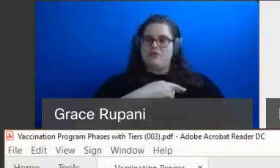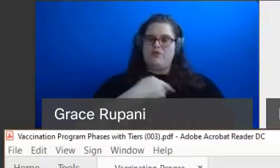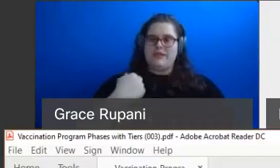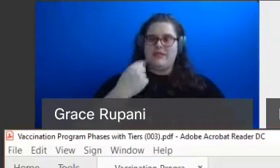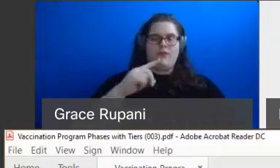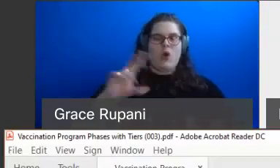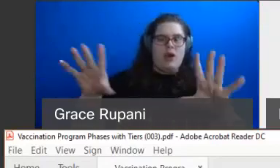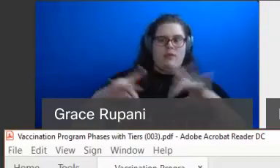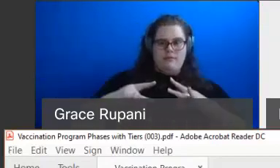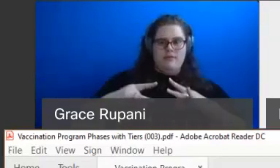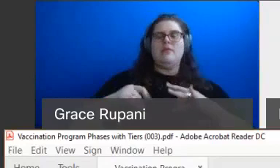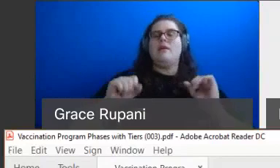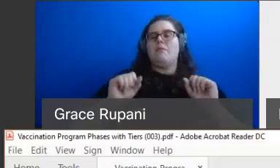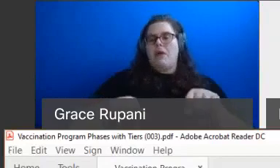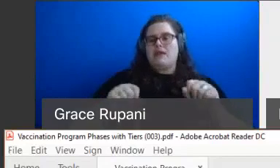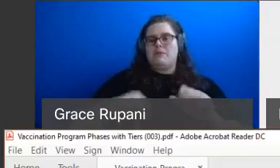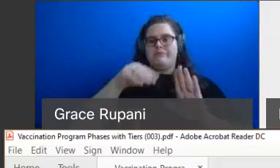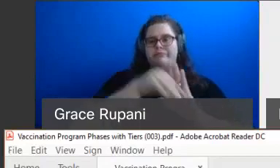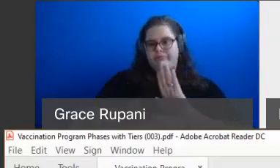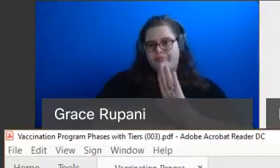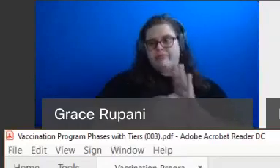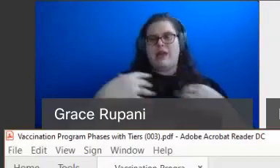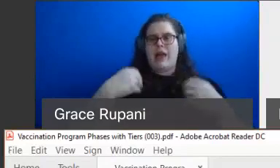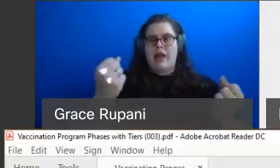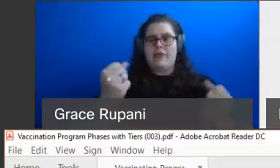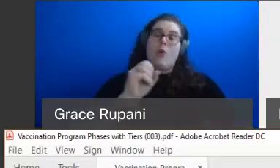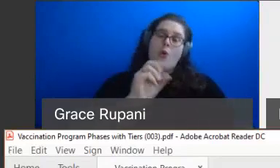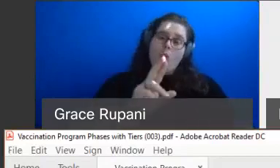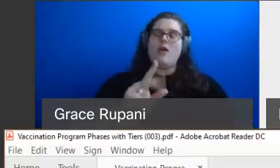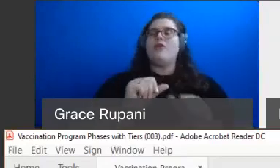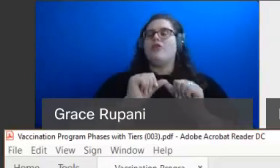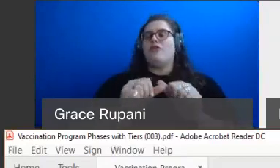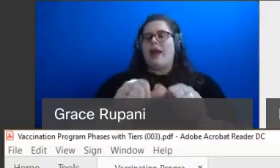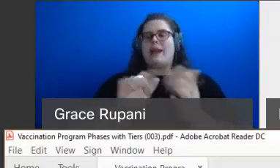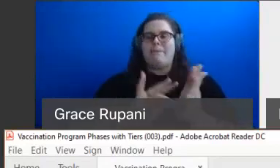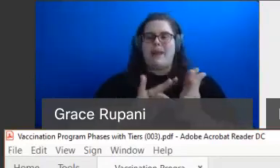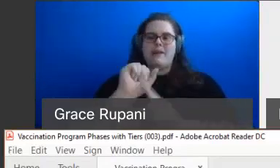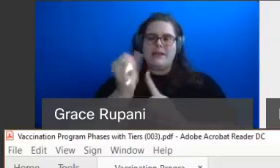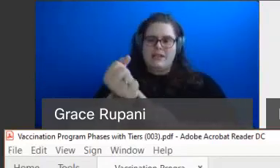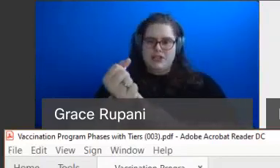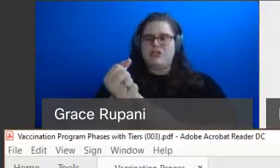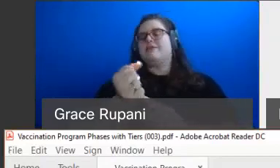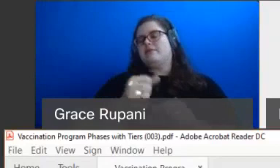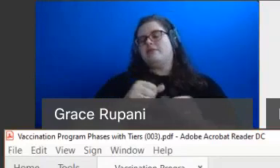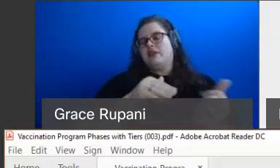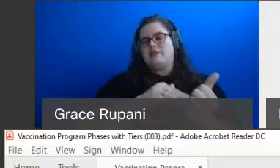or a chronic medical condition as defined by the healthcare provider. And as I've said